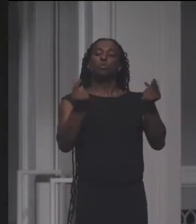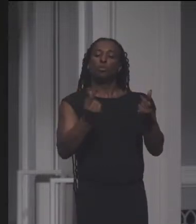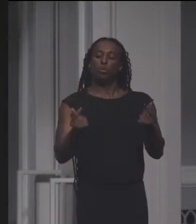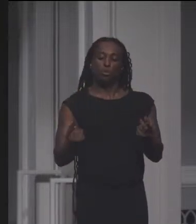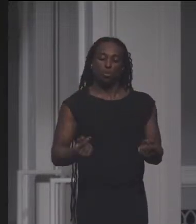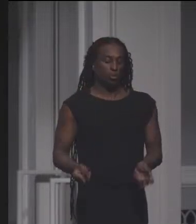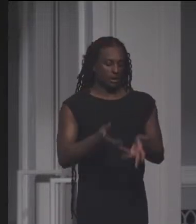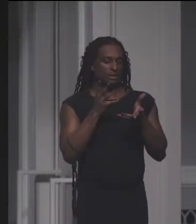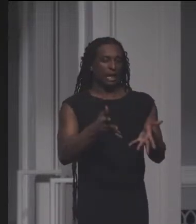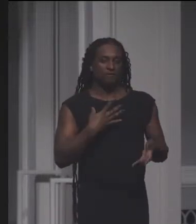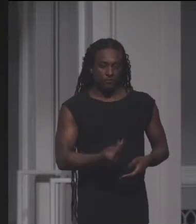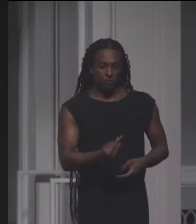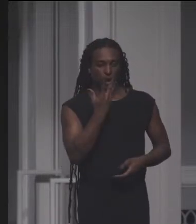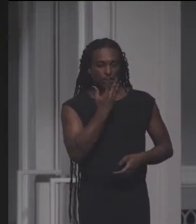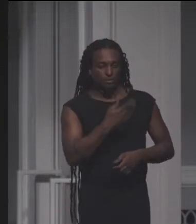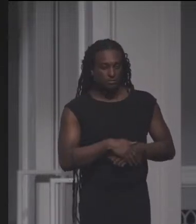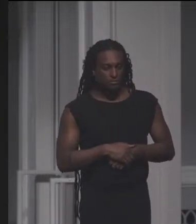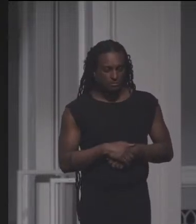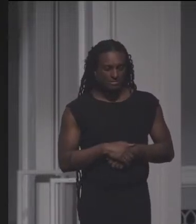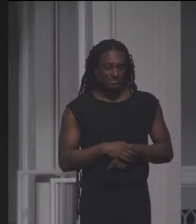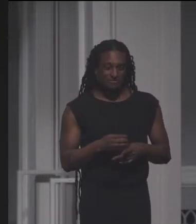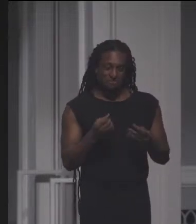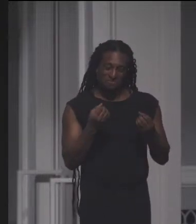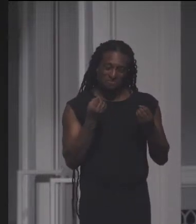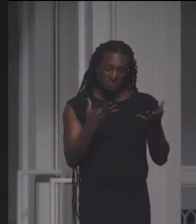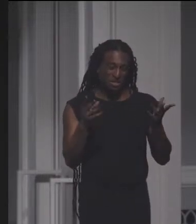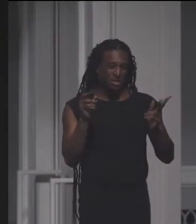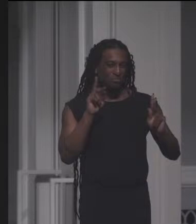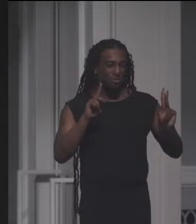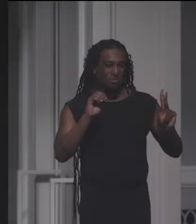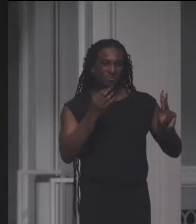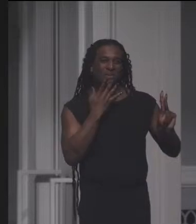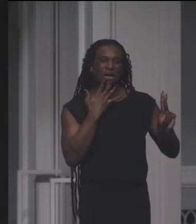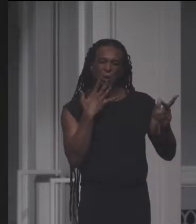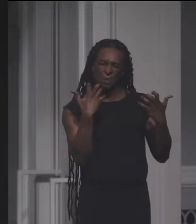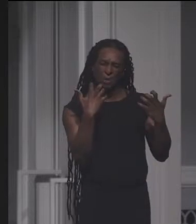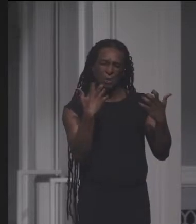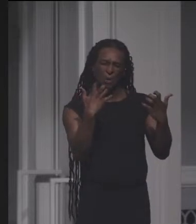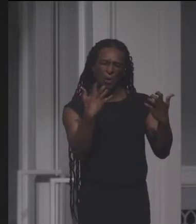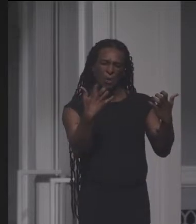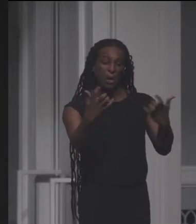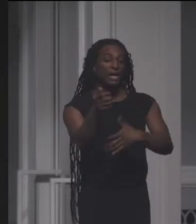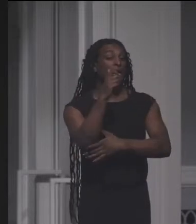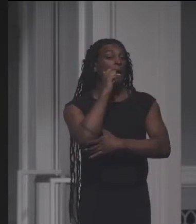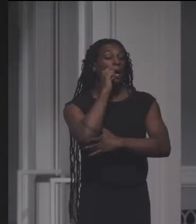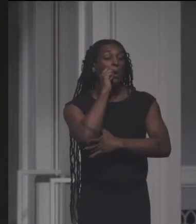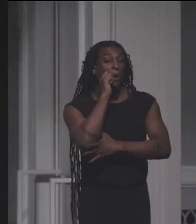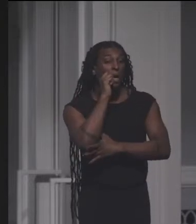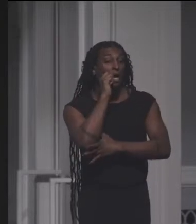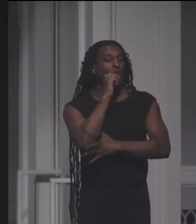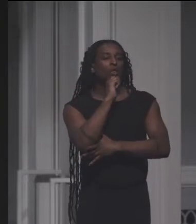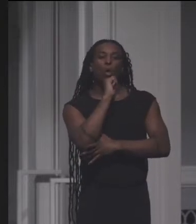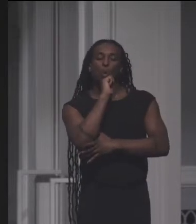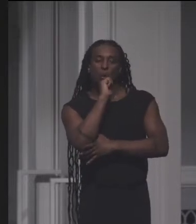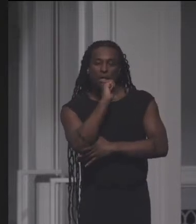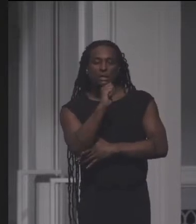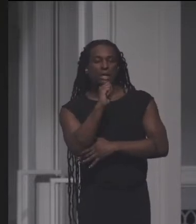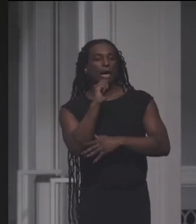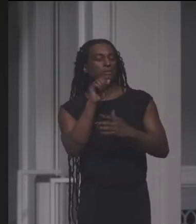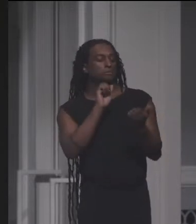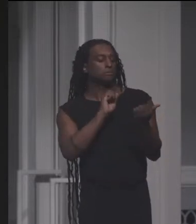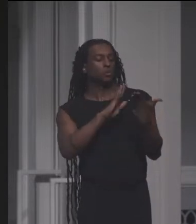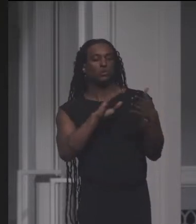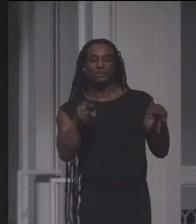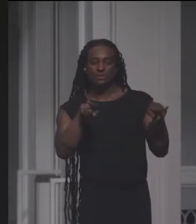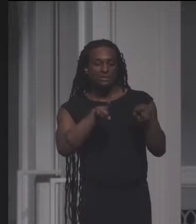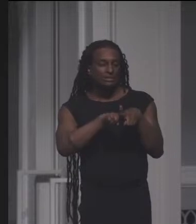Mm-hmm. There were a lot of people of color, and race was not treated the same way a long time ago